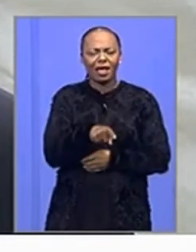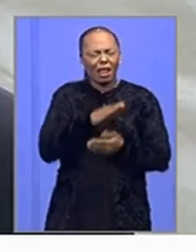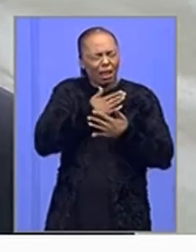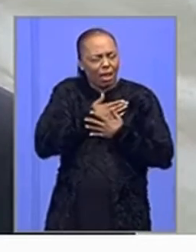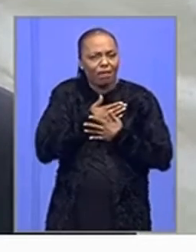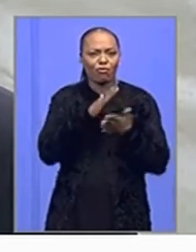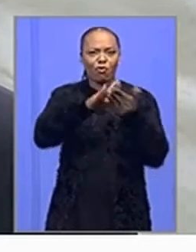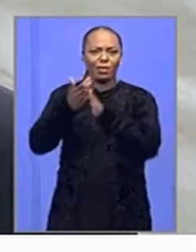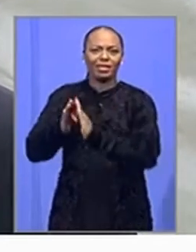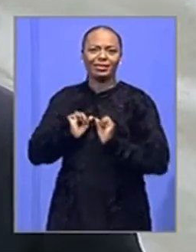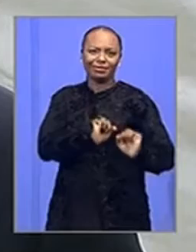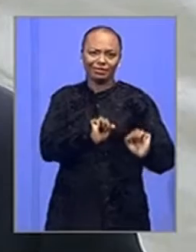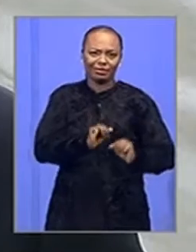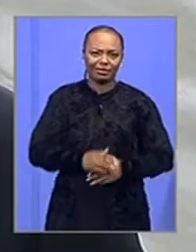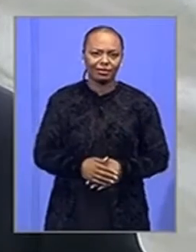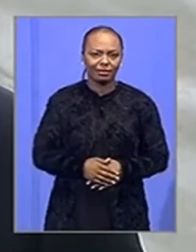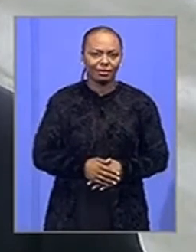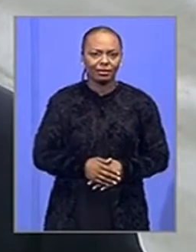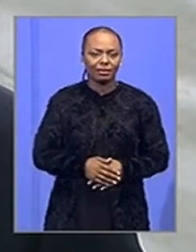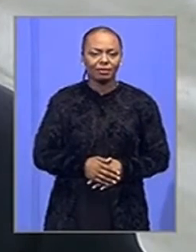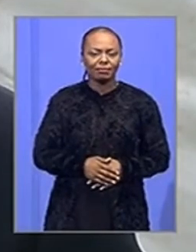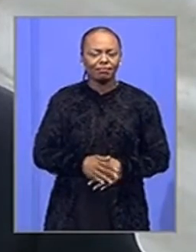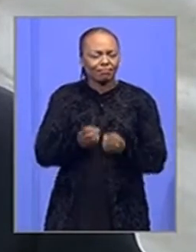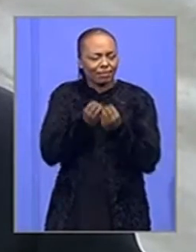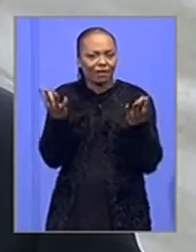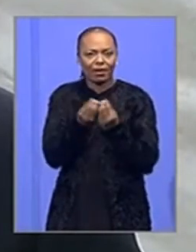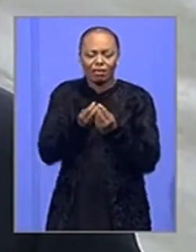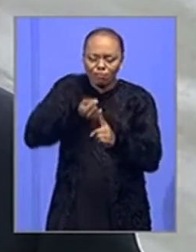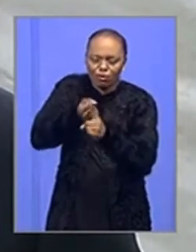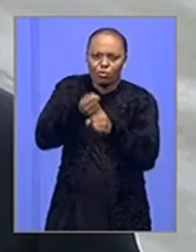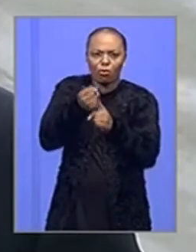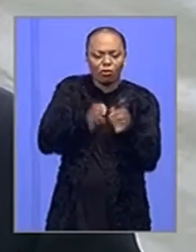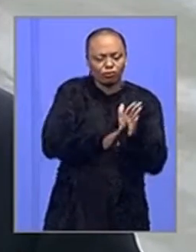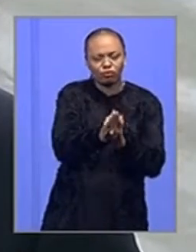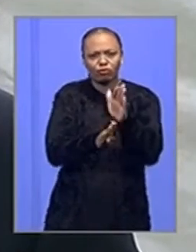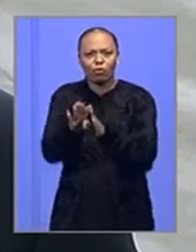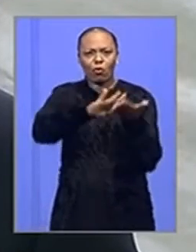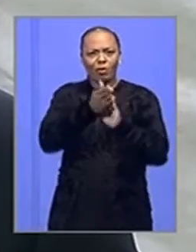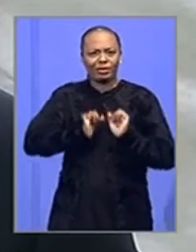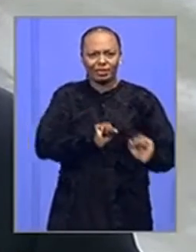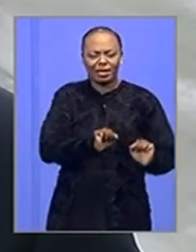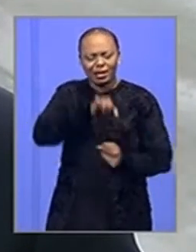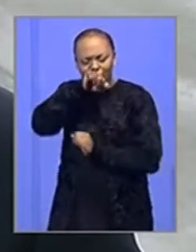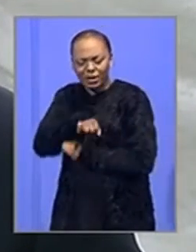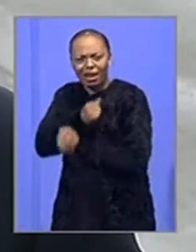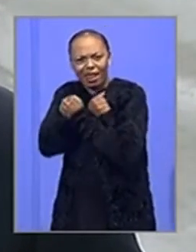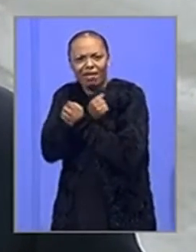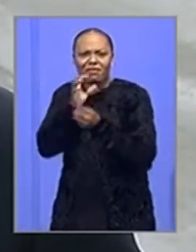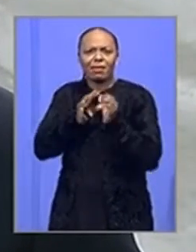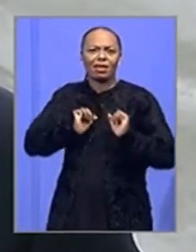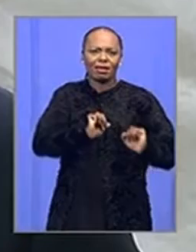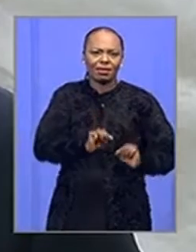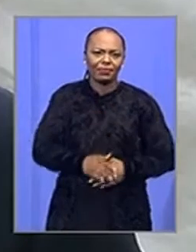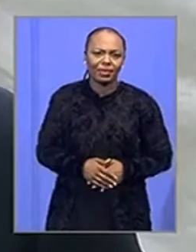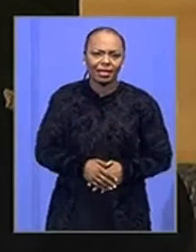community with all his might. He did everything that he could for his community, loved his family, and truly